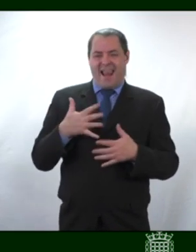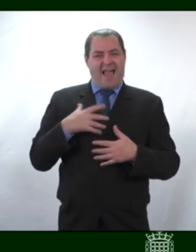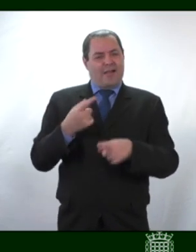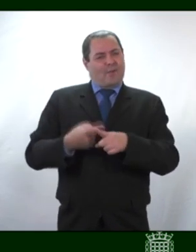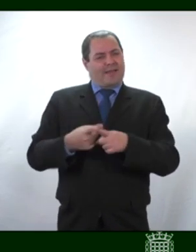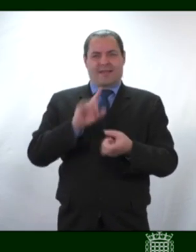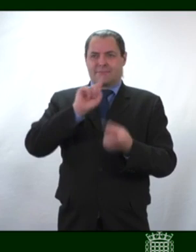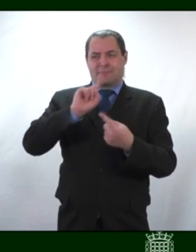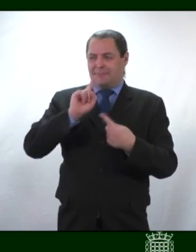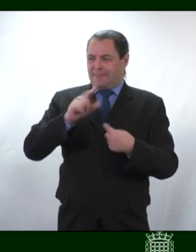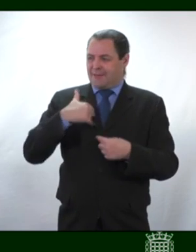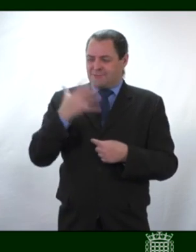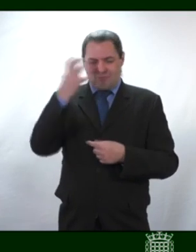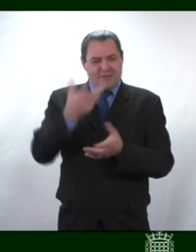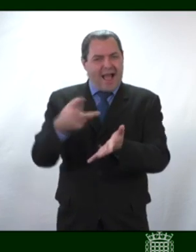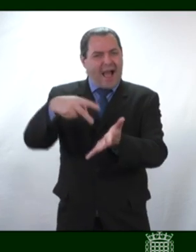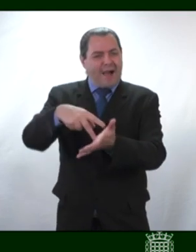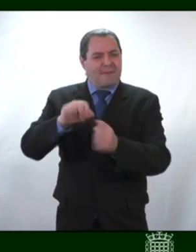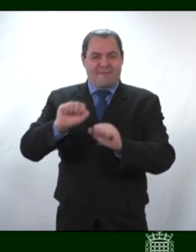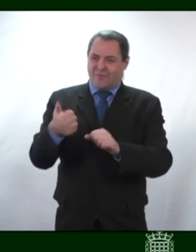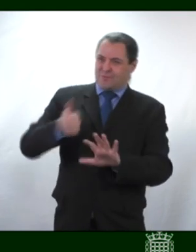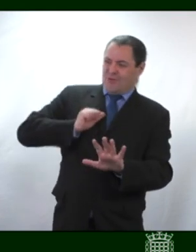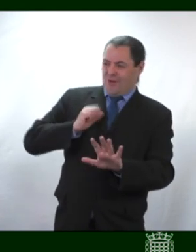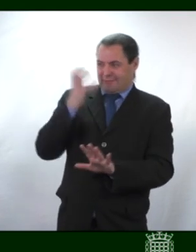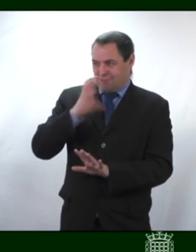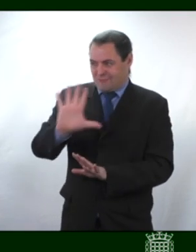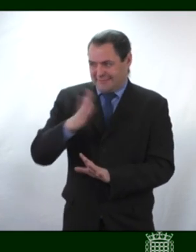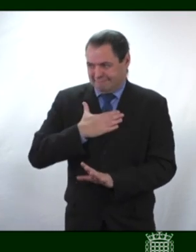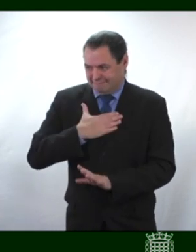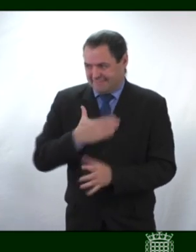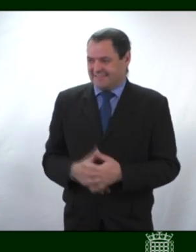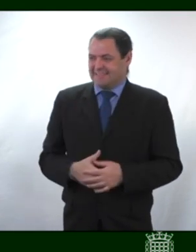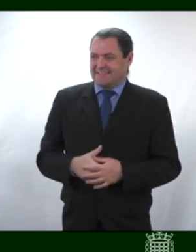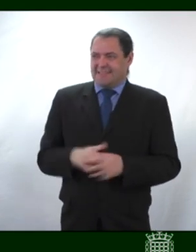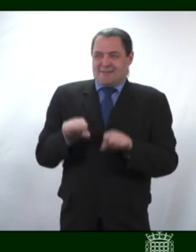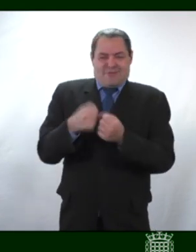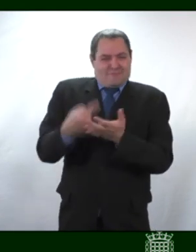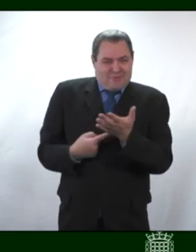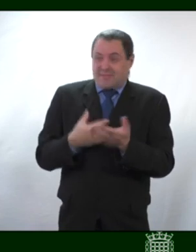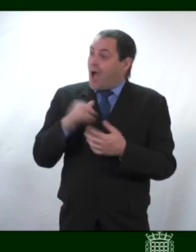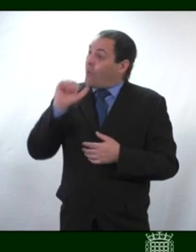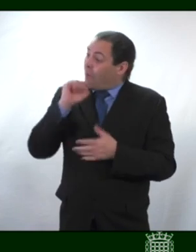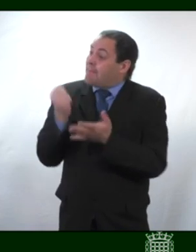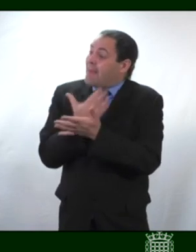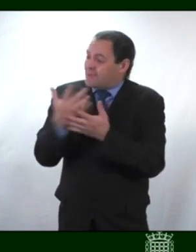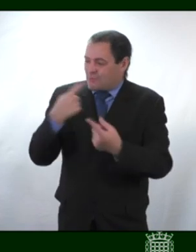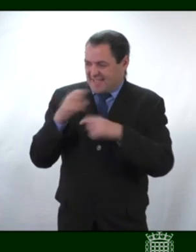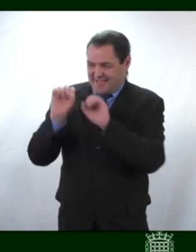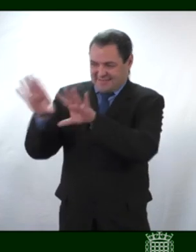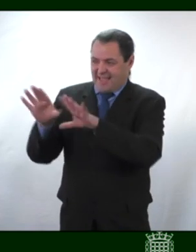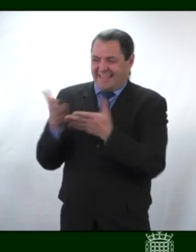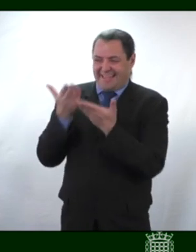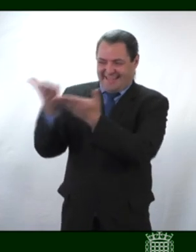times, and I hope that I can ensure that they get turned around, the data gets turned around even more quickly in County